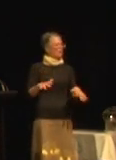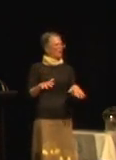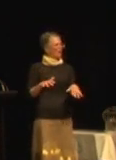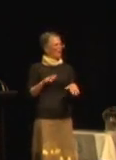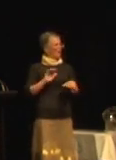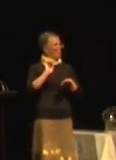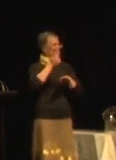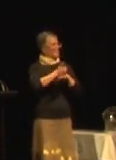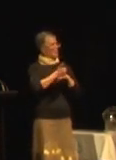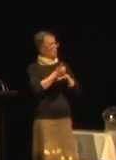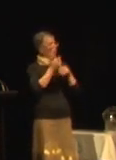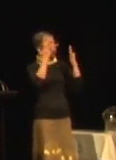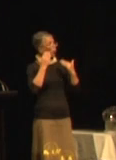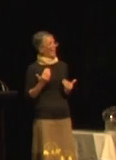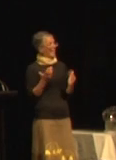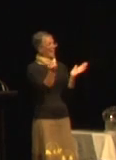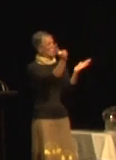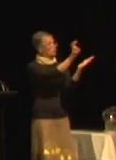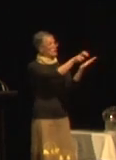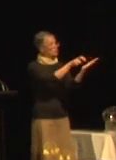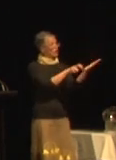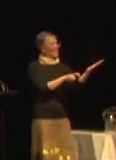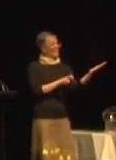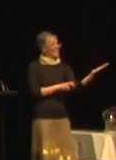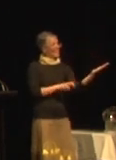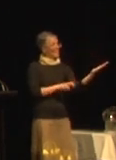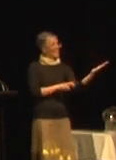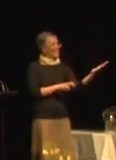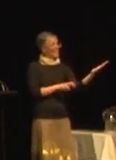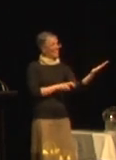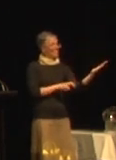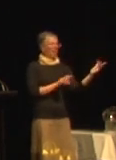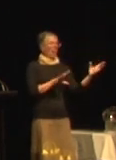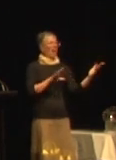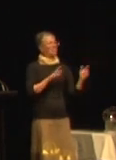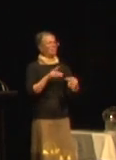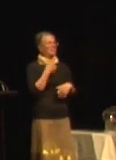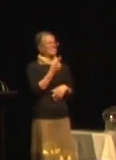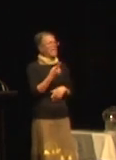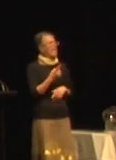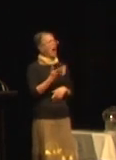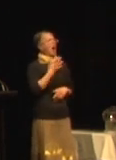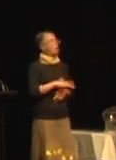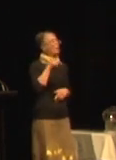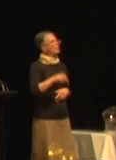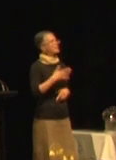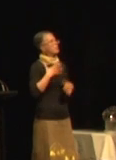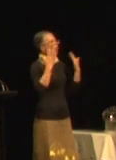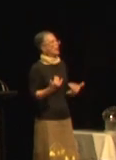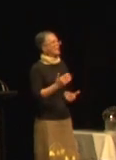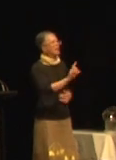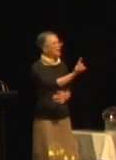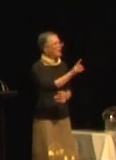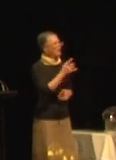on Amazon.com and filled with diapers and like gauze bandages and water and electrolytes and